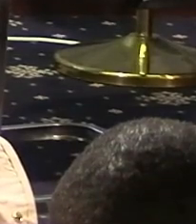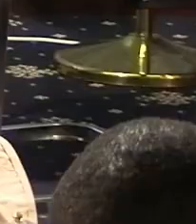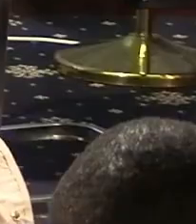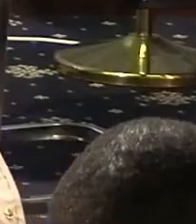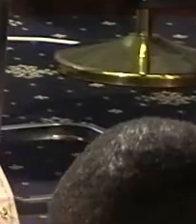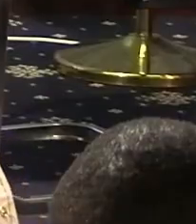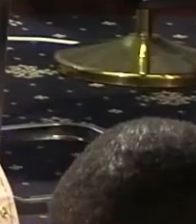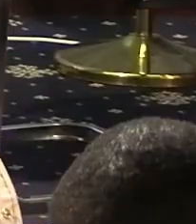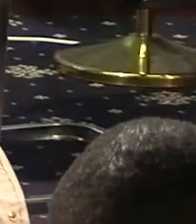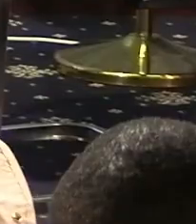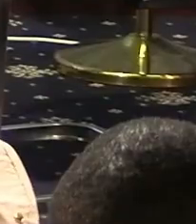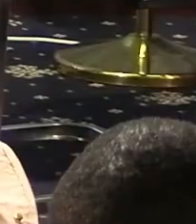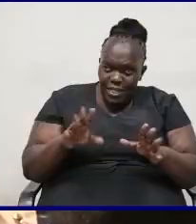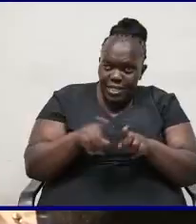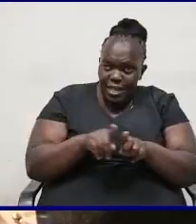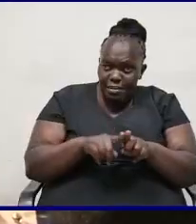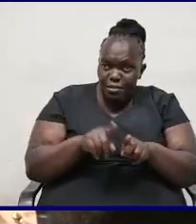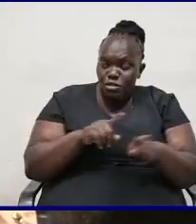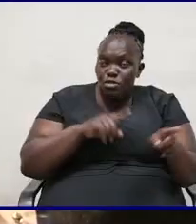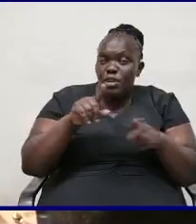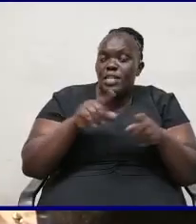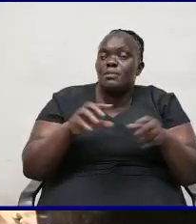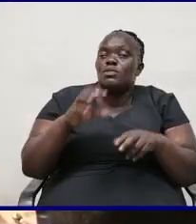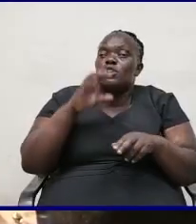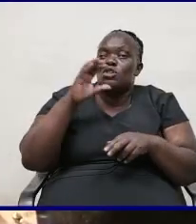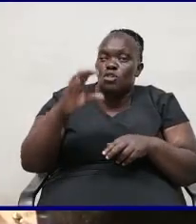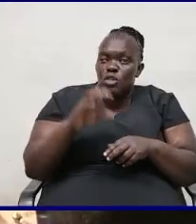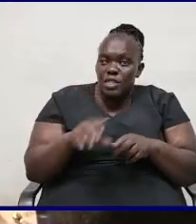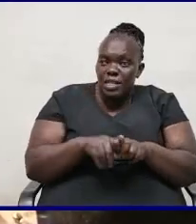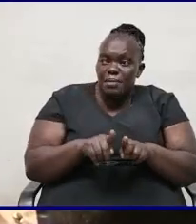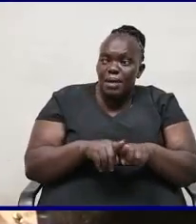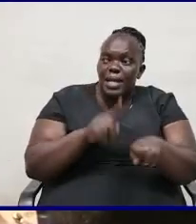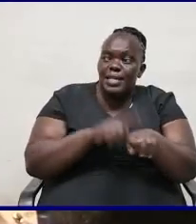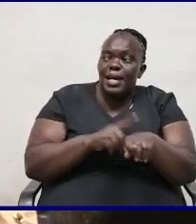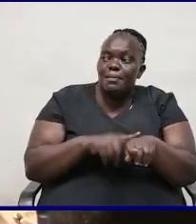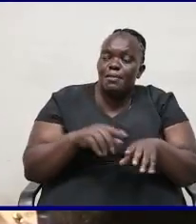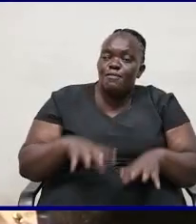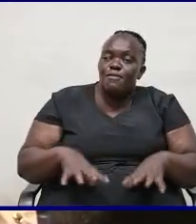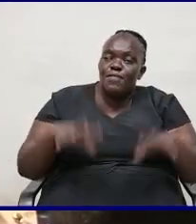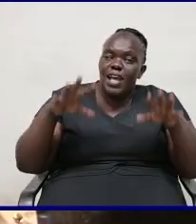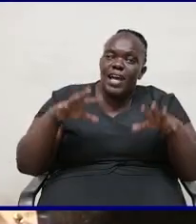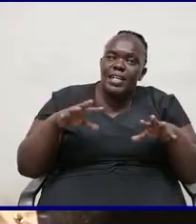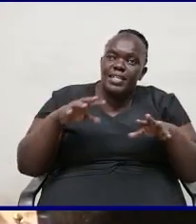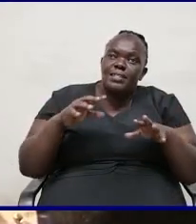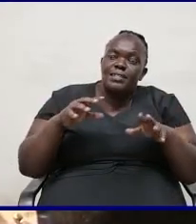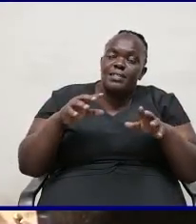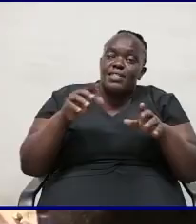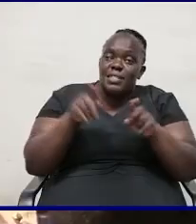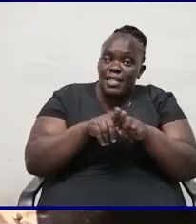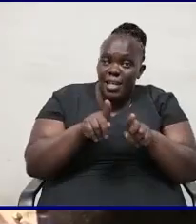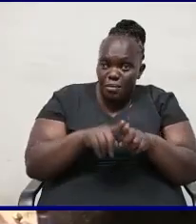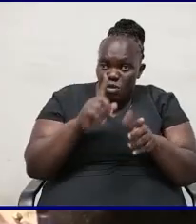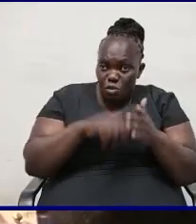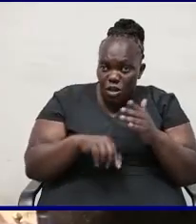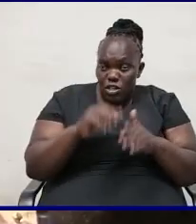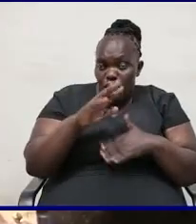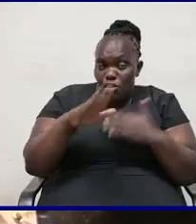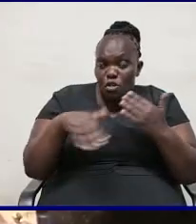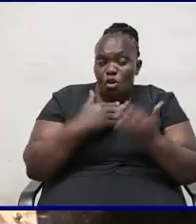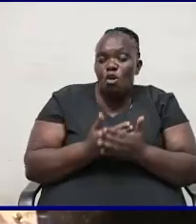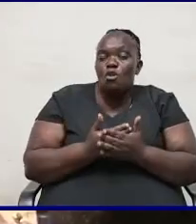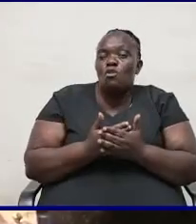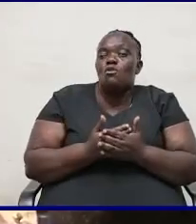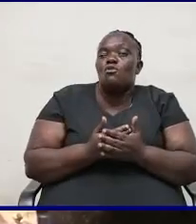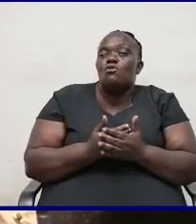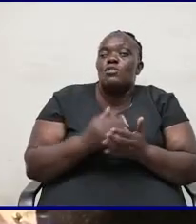like inflation, rising transport costs? And also, remember, there was a time we were dealing with the issue of flooding, and many of those hotels in Amara had all